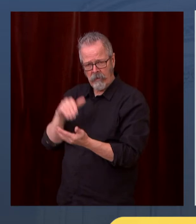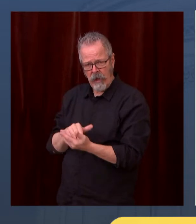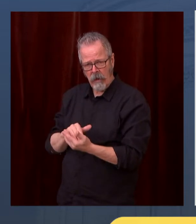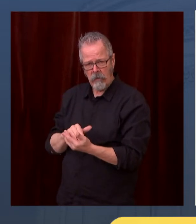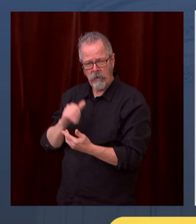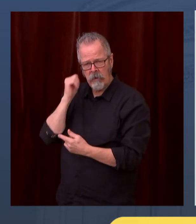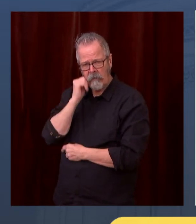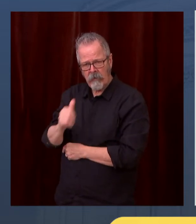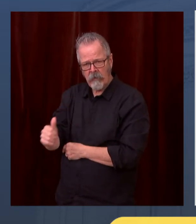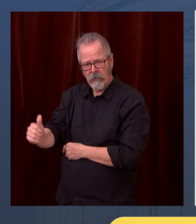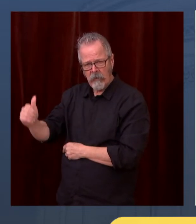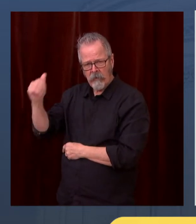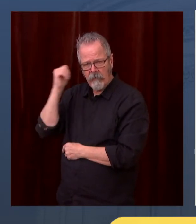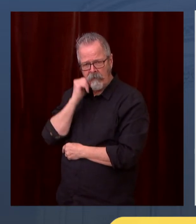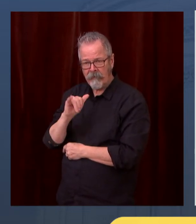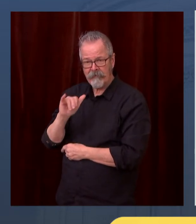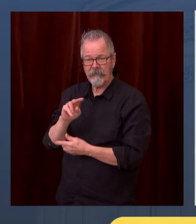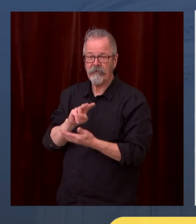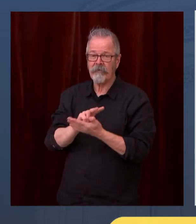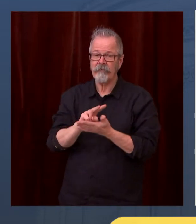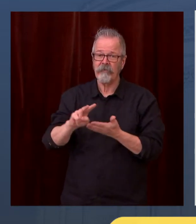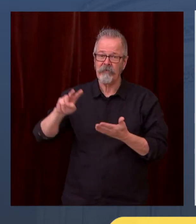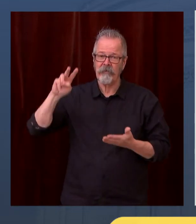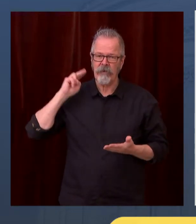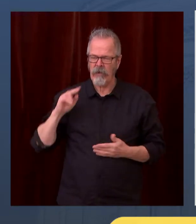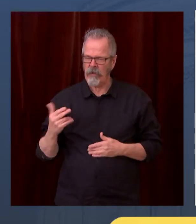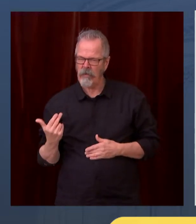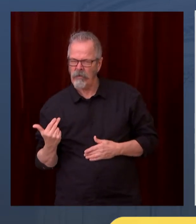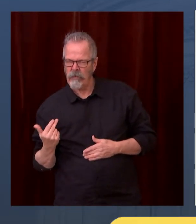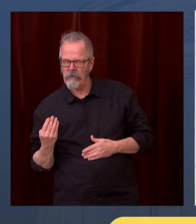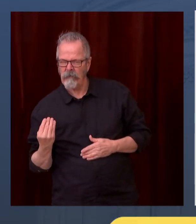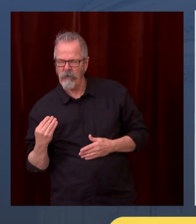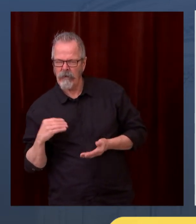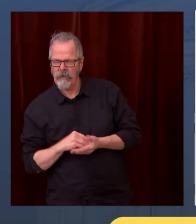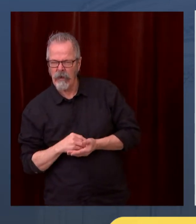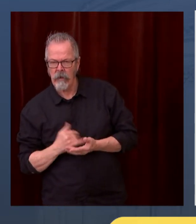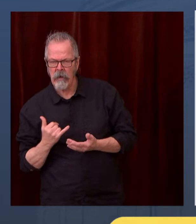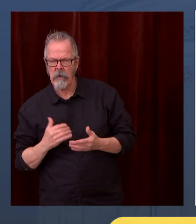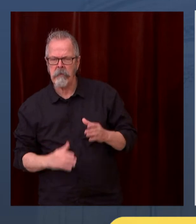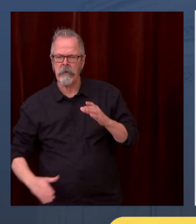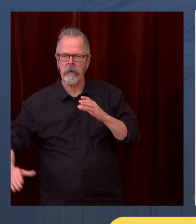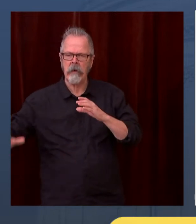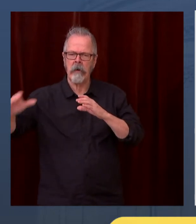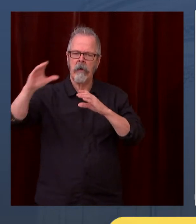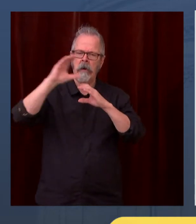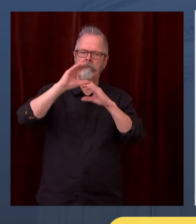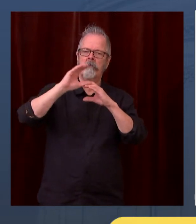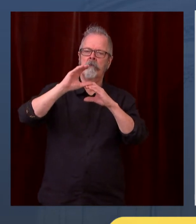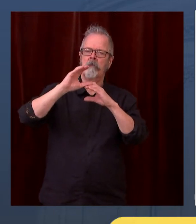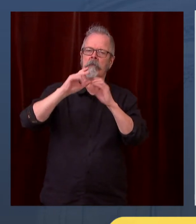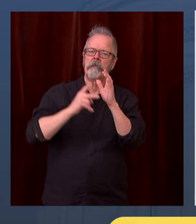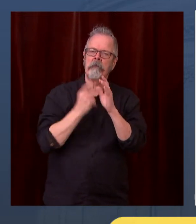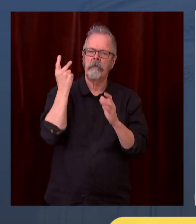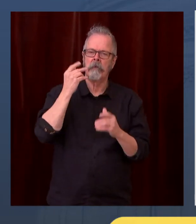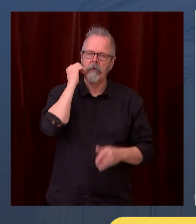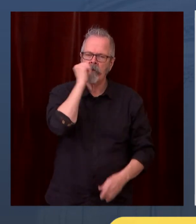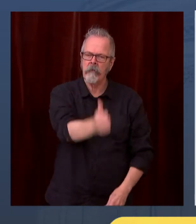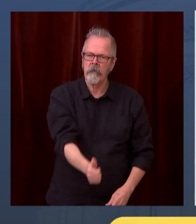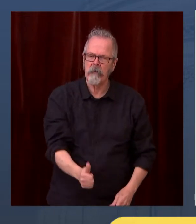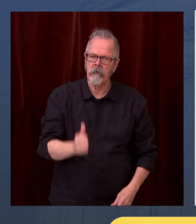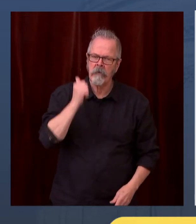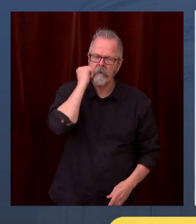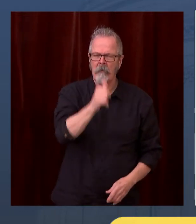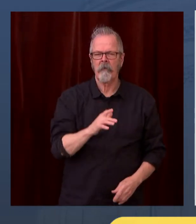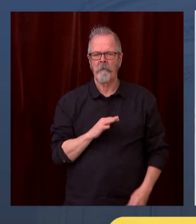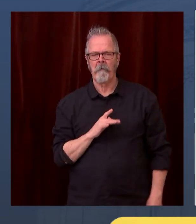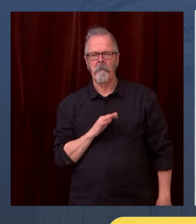And 2 weeks ago, that number was in the 13,000 to 14,000 range. We have built capacity, and when supplies are available, we can